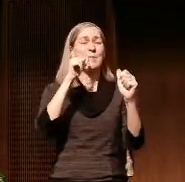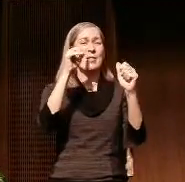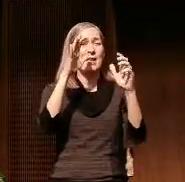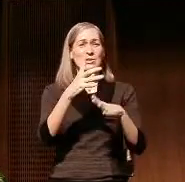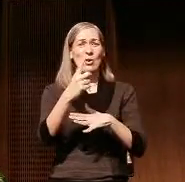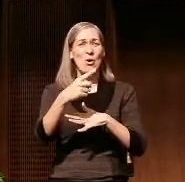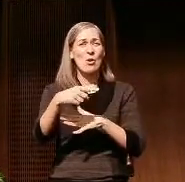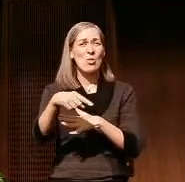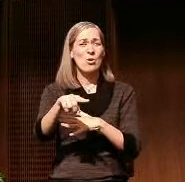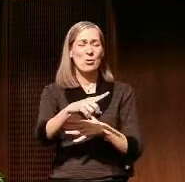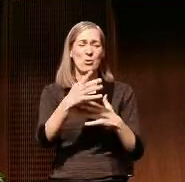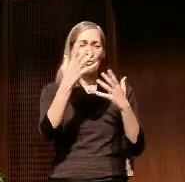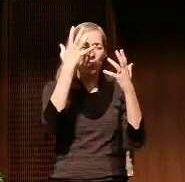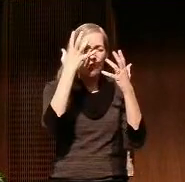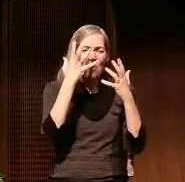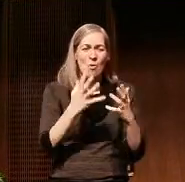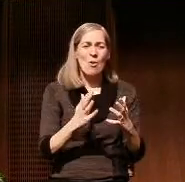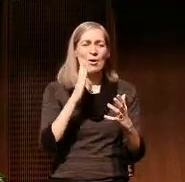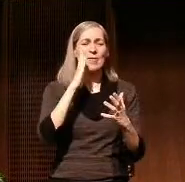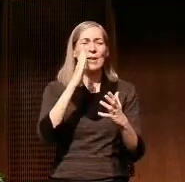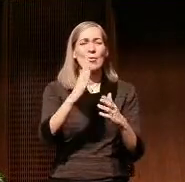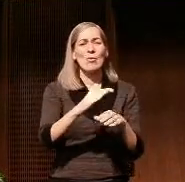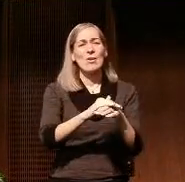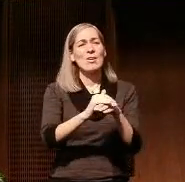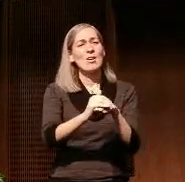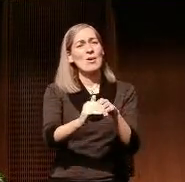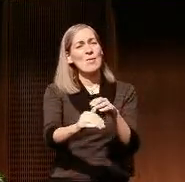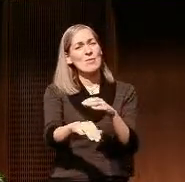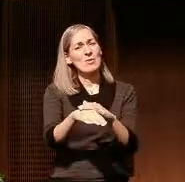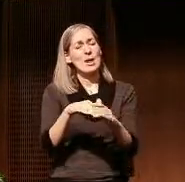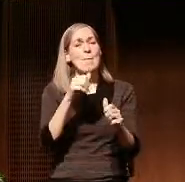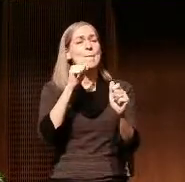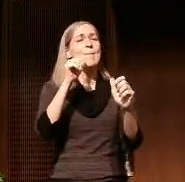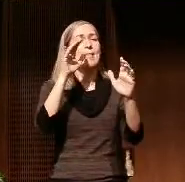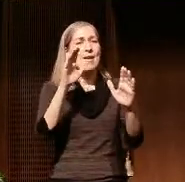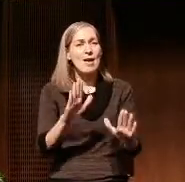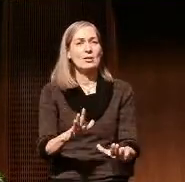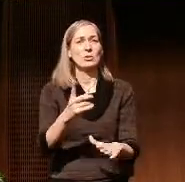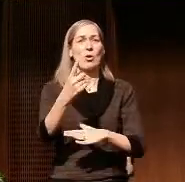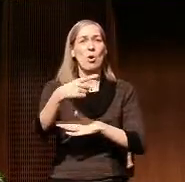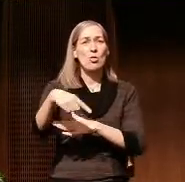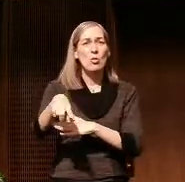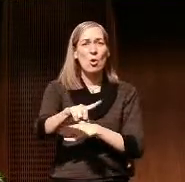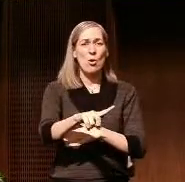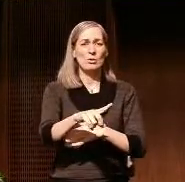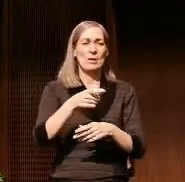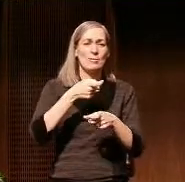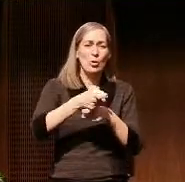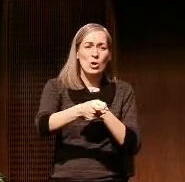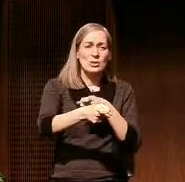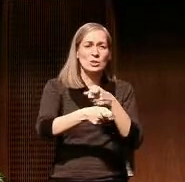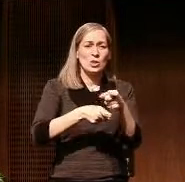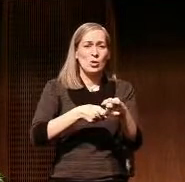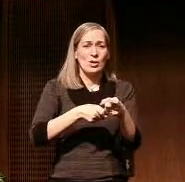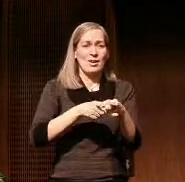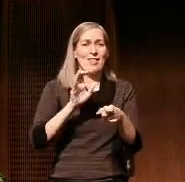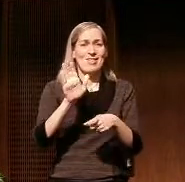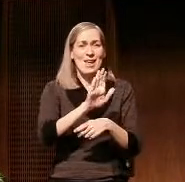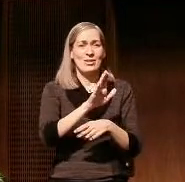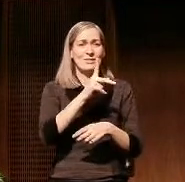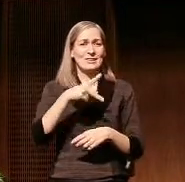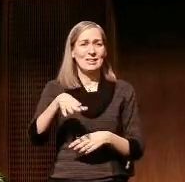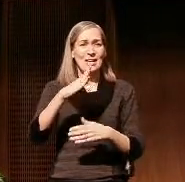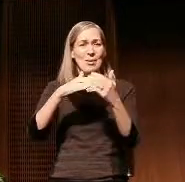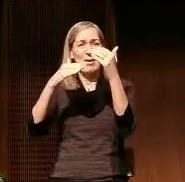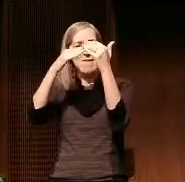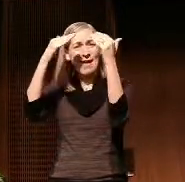Blessed are those that mourn, for they will be comforted. Blessed are those that are persecuted, for theirs is the kingdom of